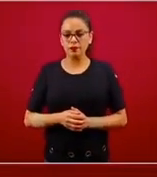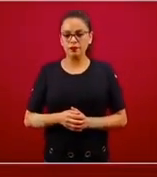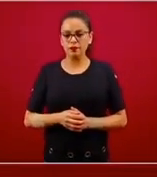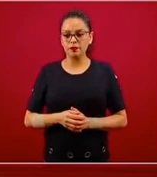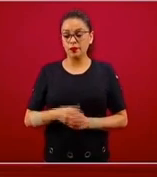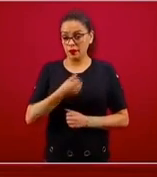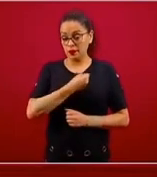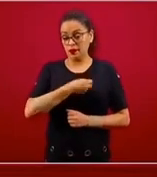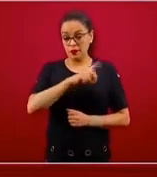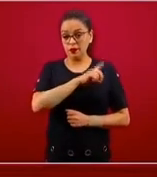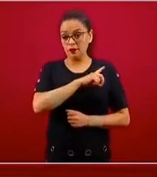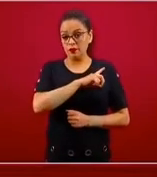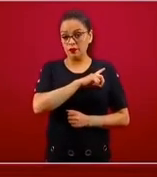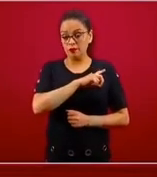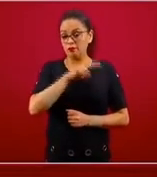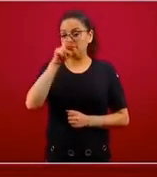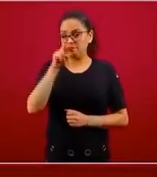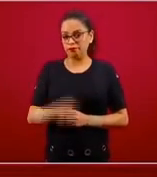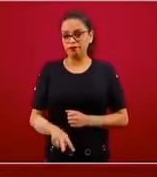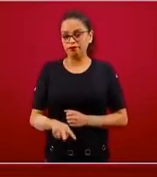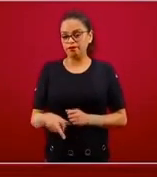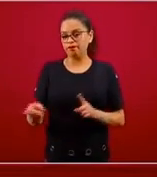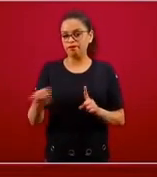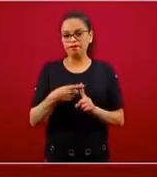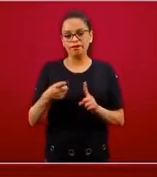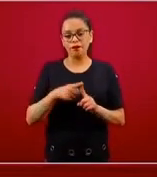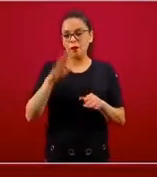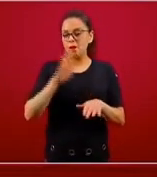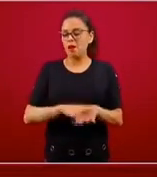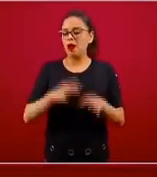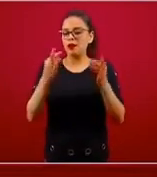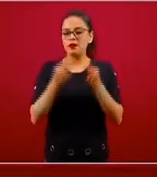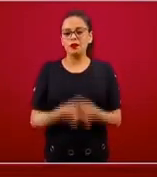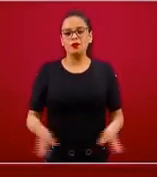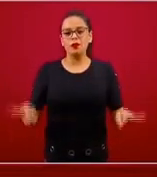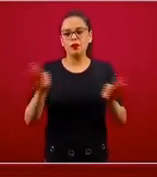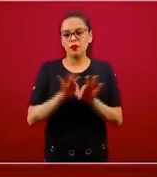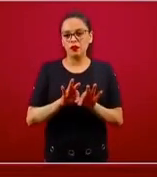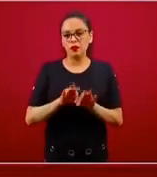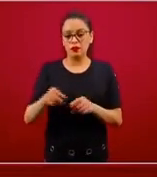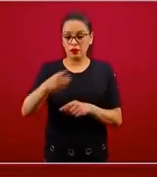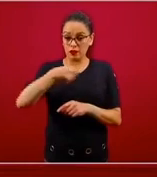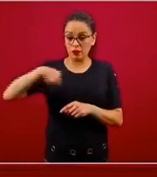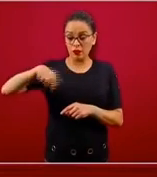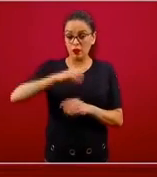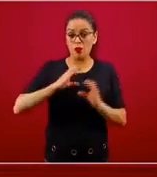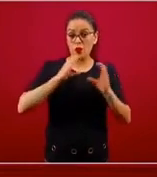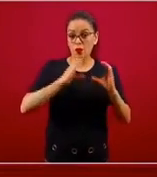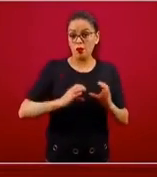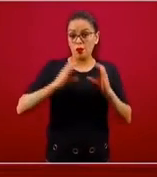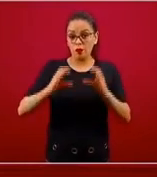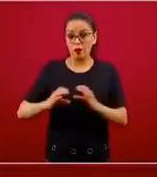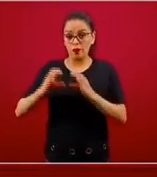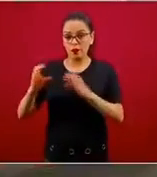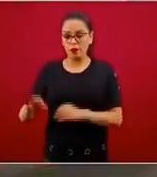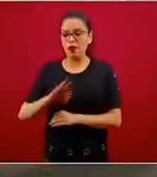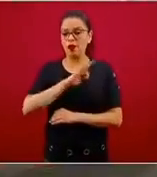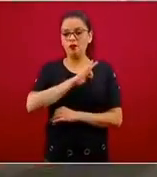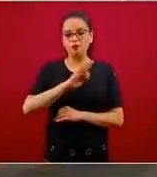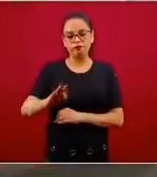where we've talked about health being the most important thing. If we take care of our